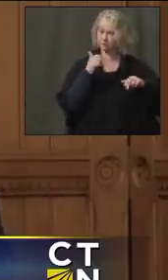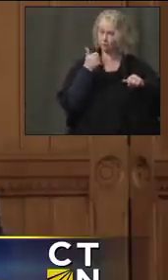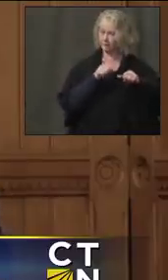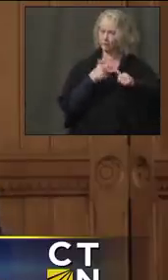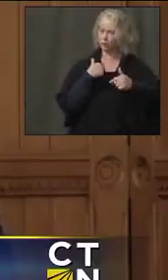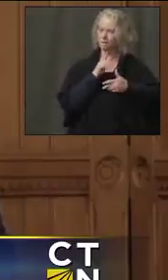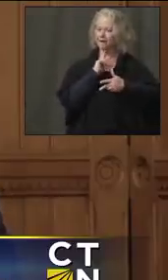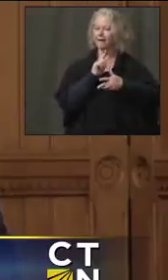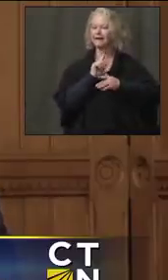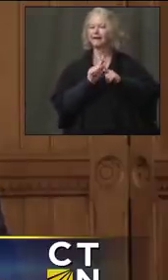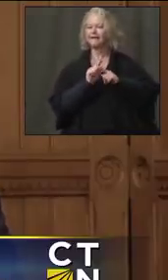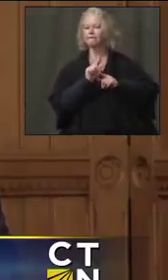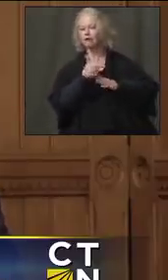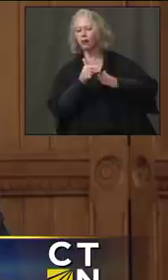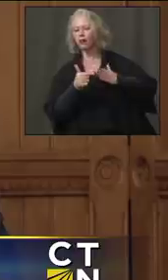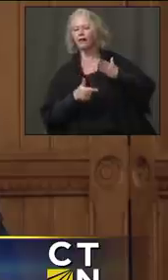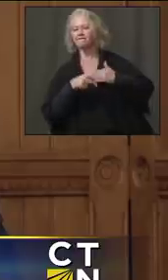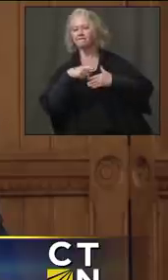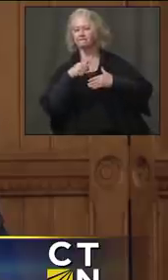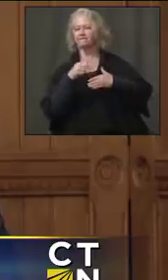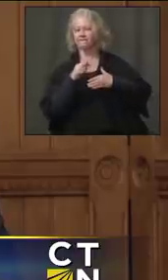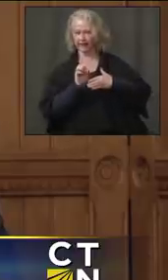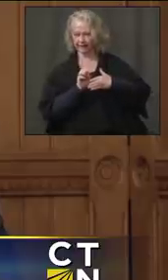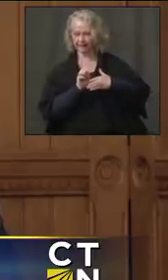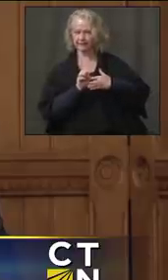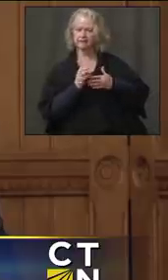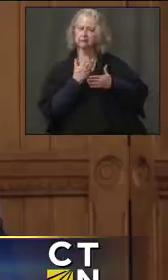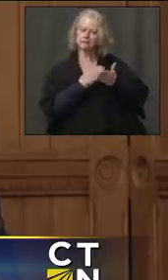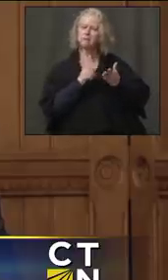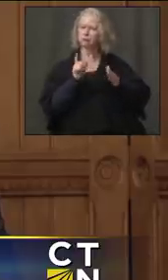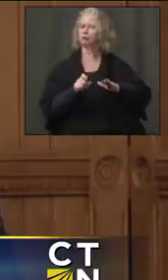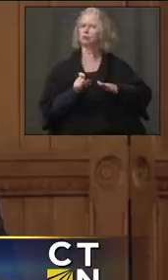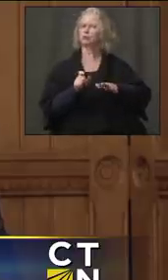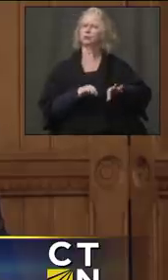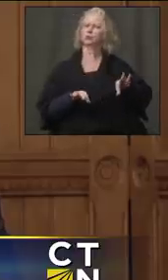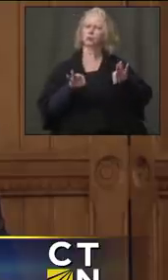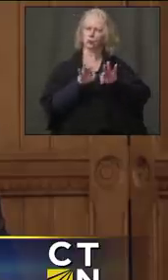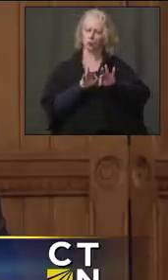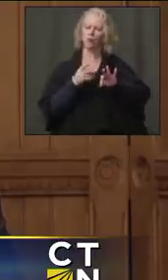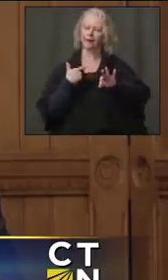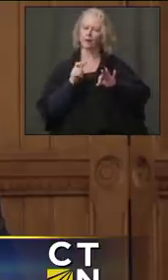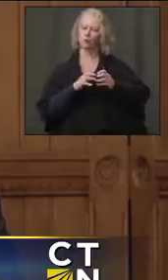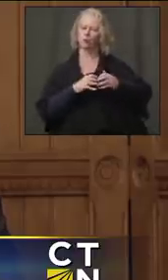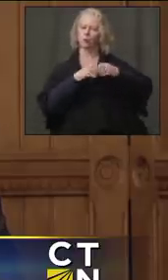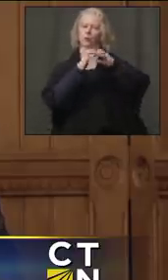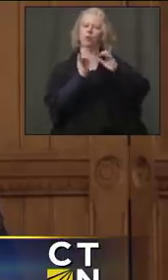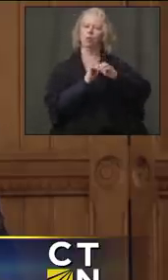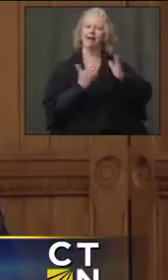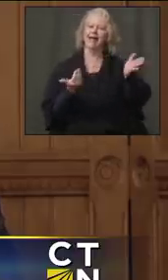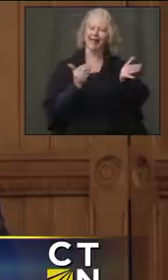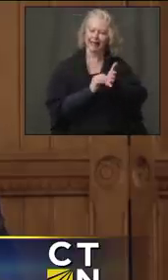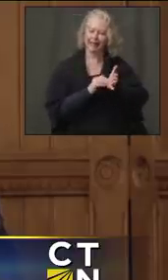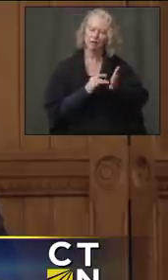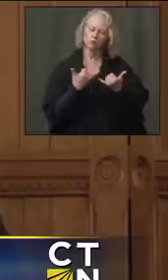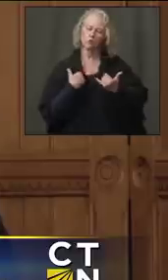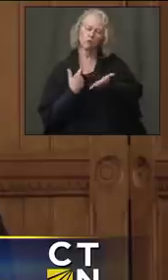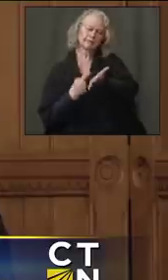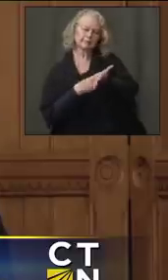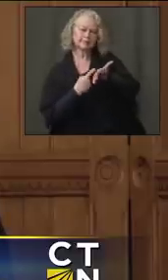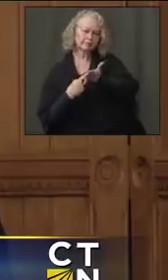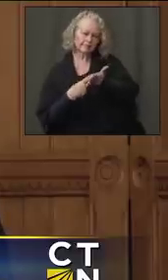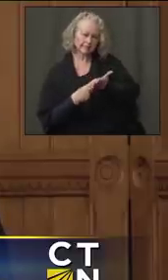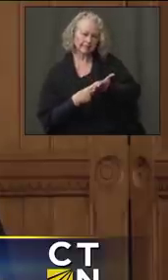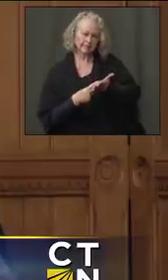start to reopen businesses where necessary about certain activities we may look to reactivate, but those are preliminary discussions right now where we're